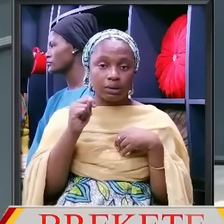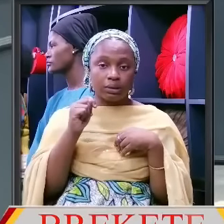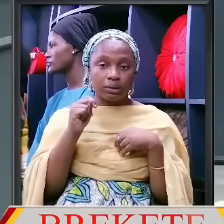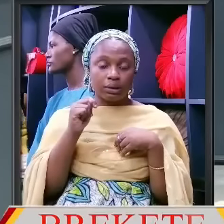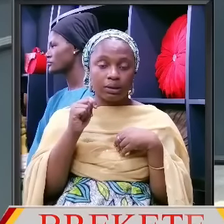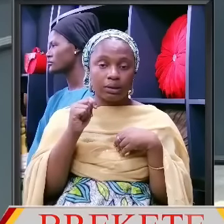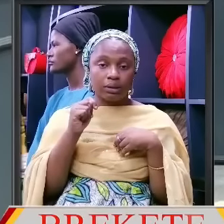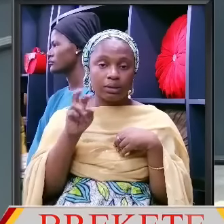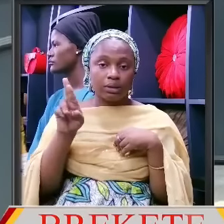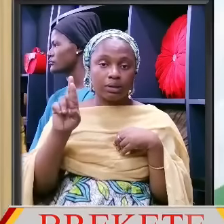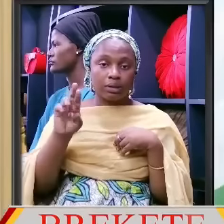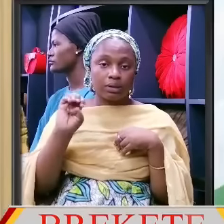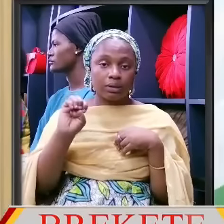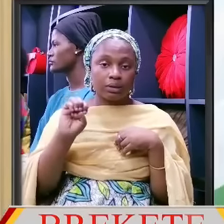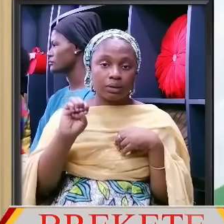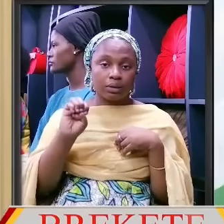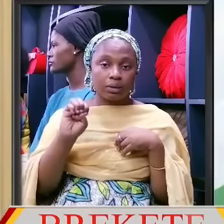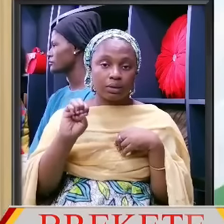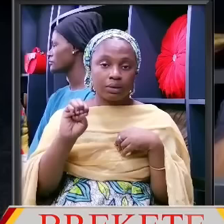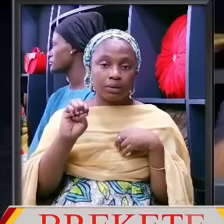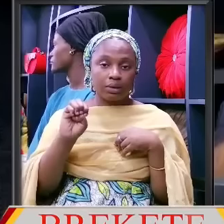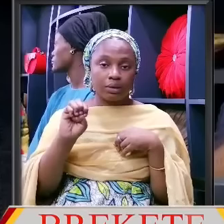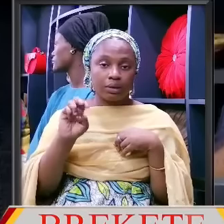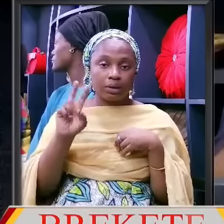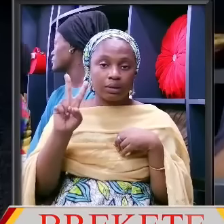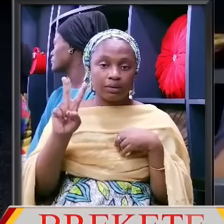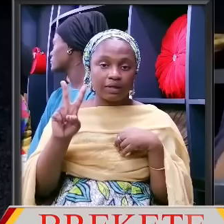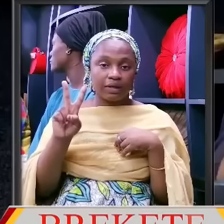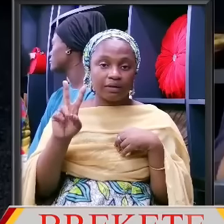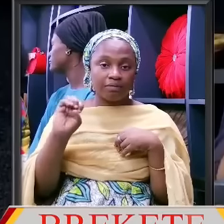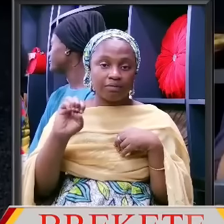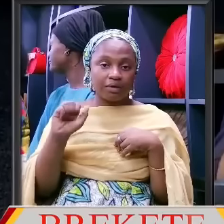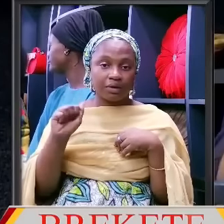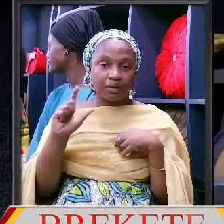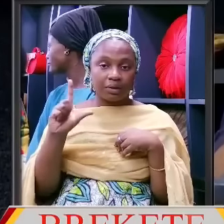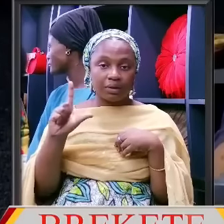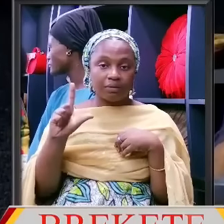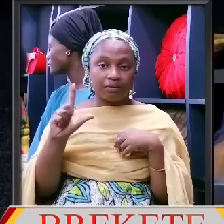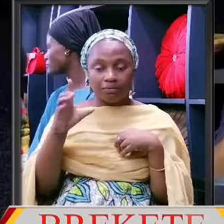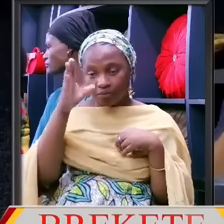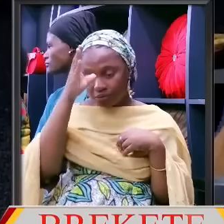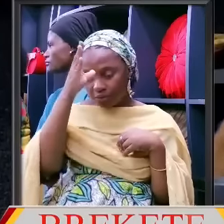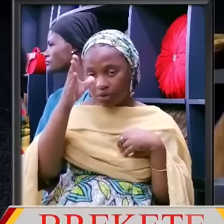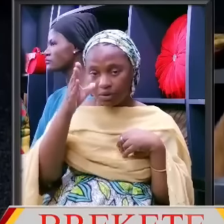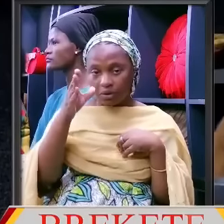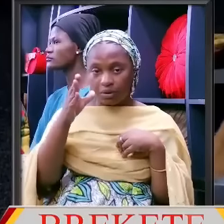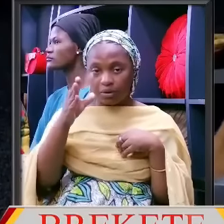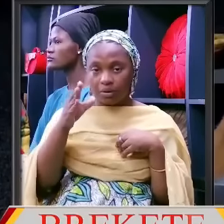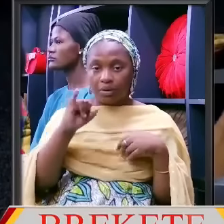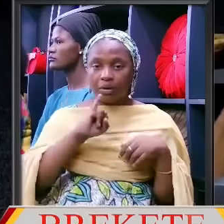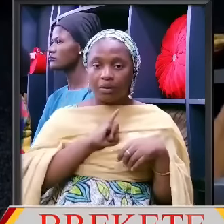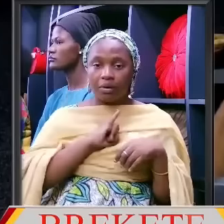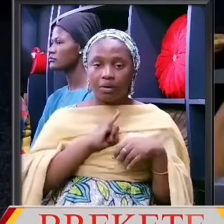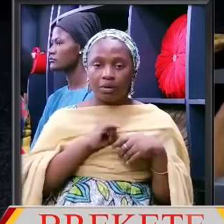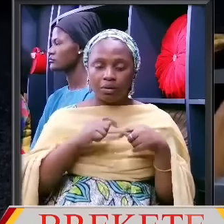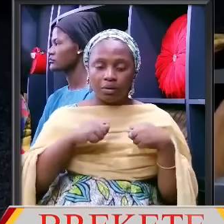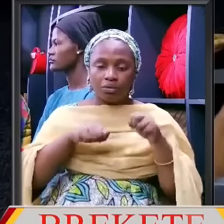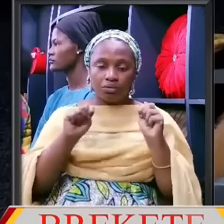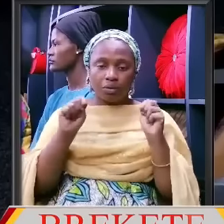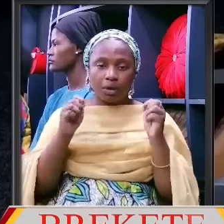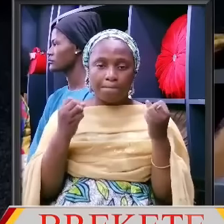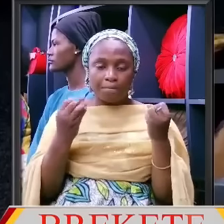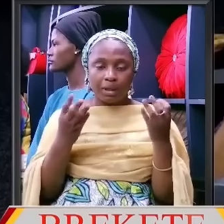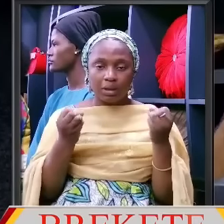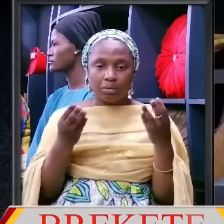Oh, yeah, talk to me now. Ordinary President, I tried many times. First, the first number where they give me for Reverend Father, all the